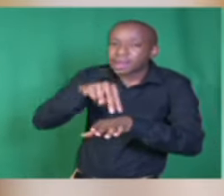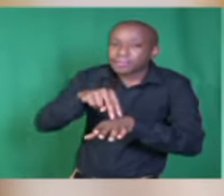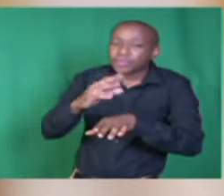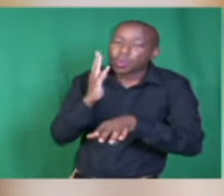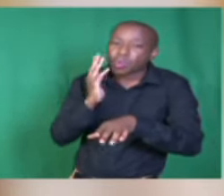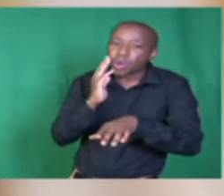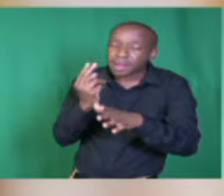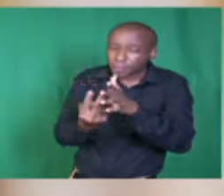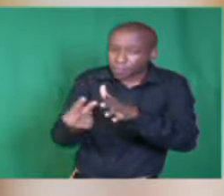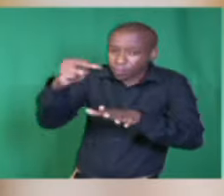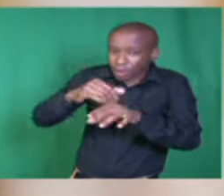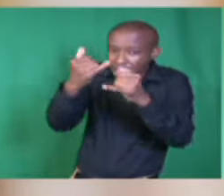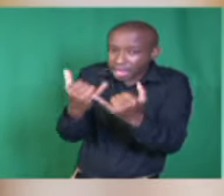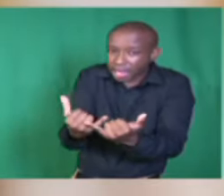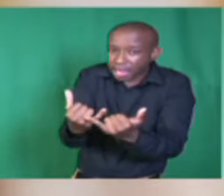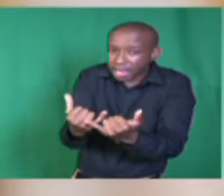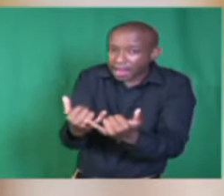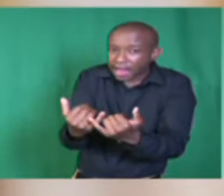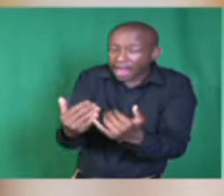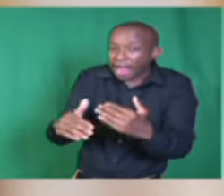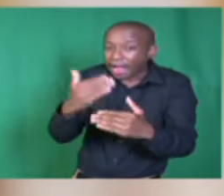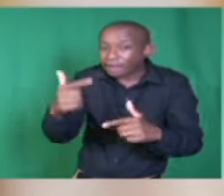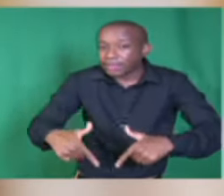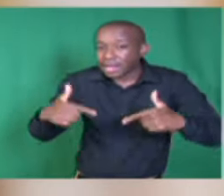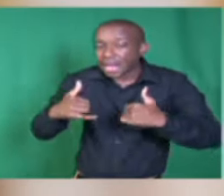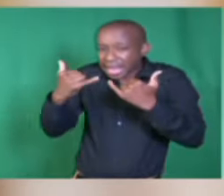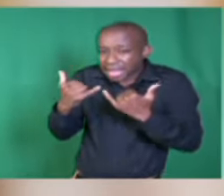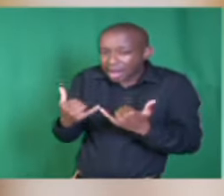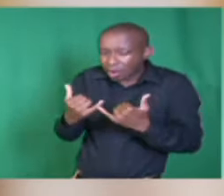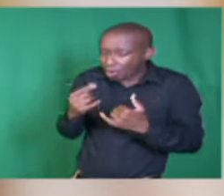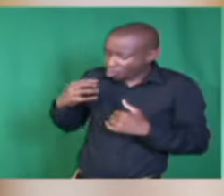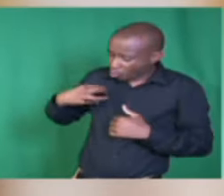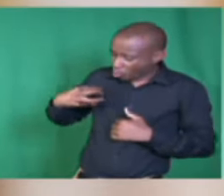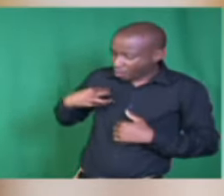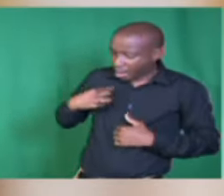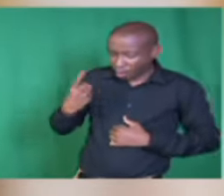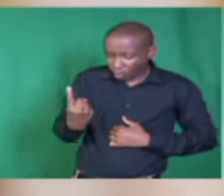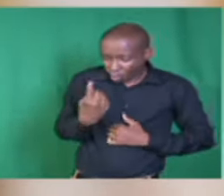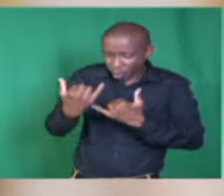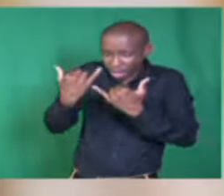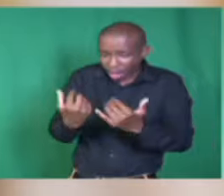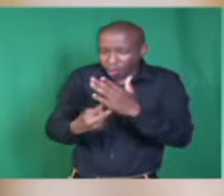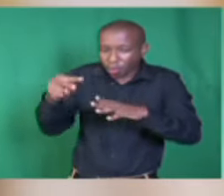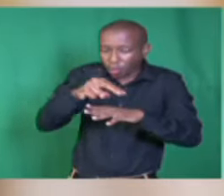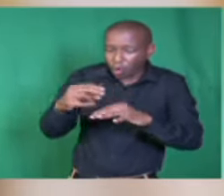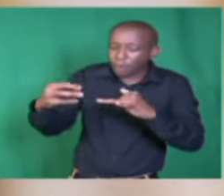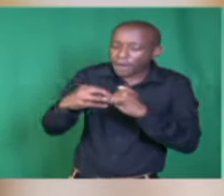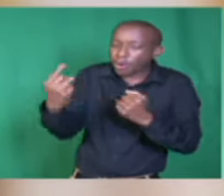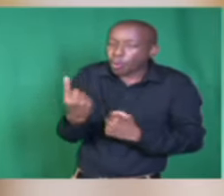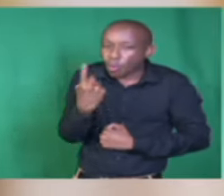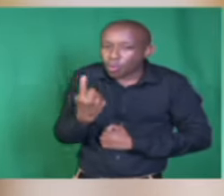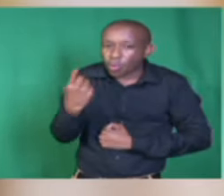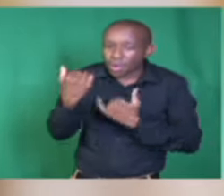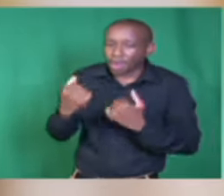when after the resurrection, in the afterlife, whose wife is she going to be? And that